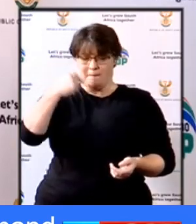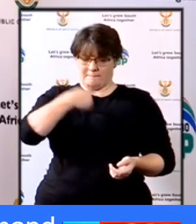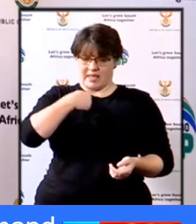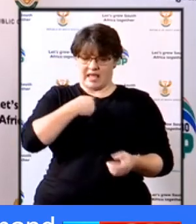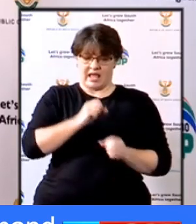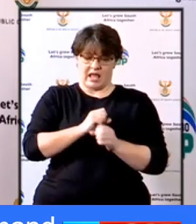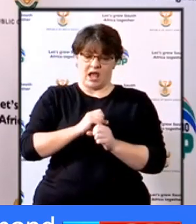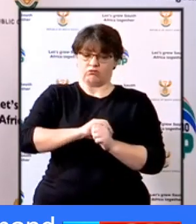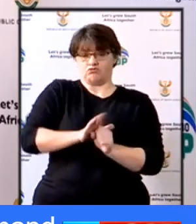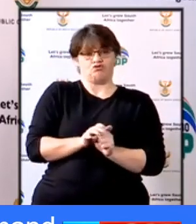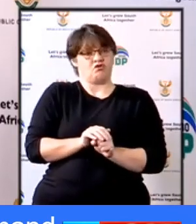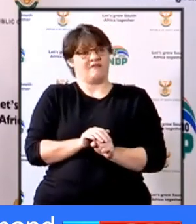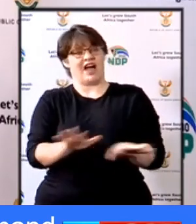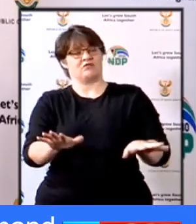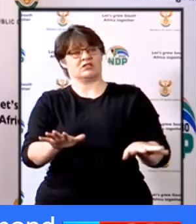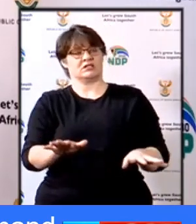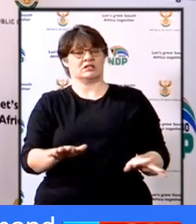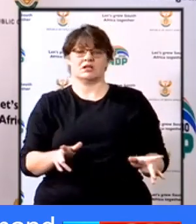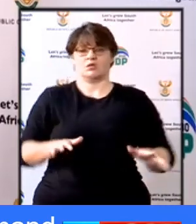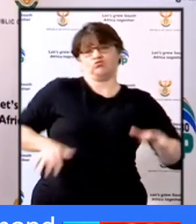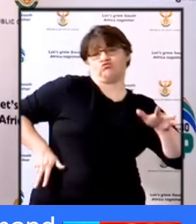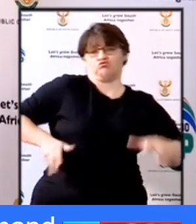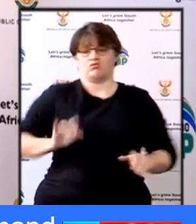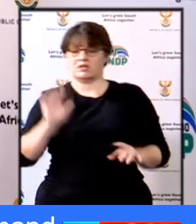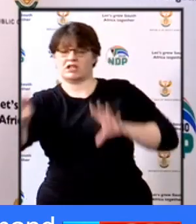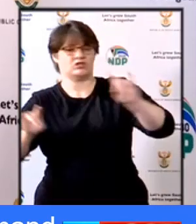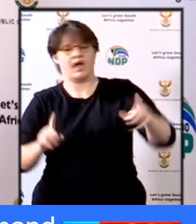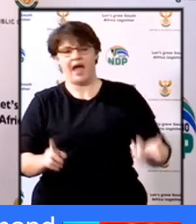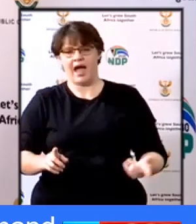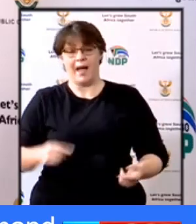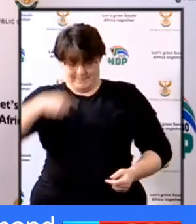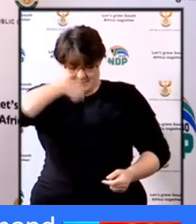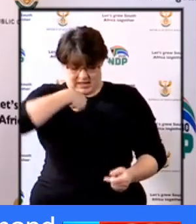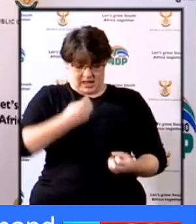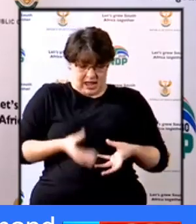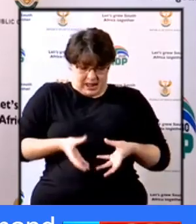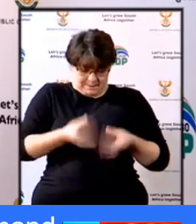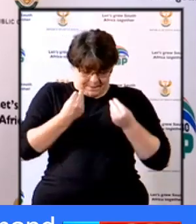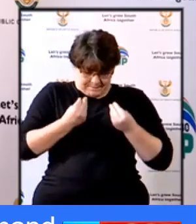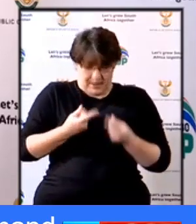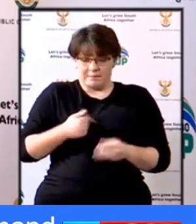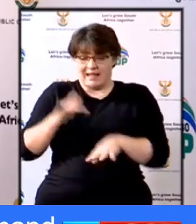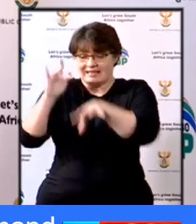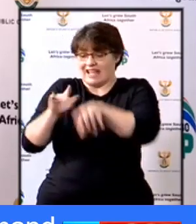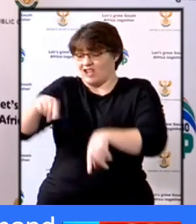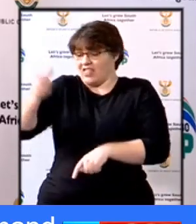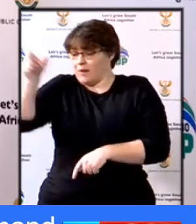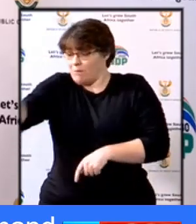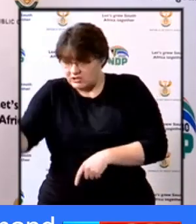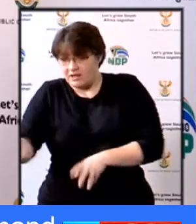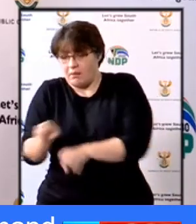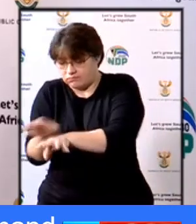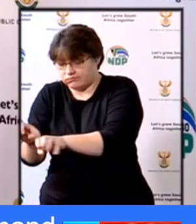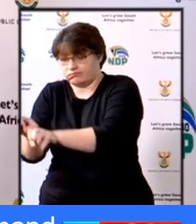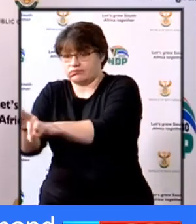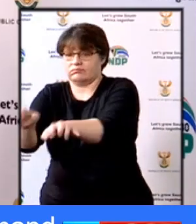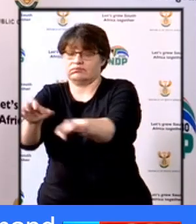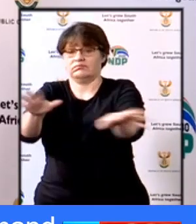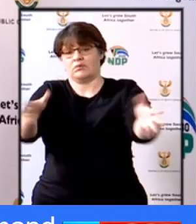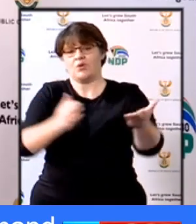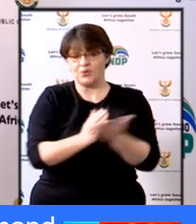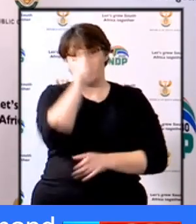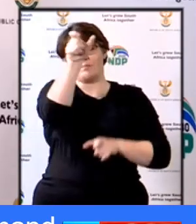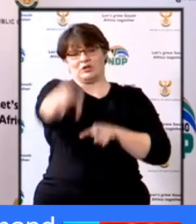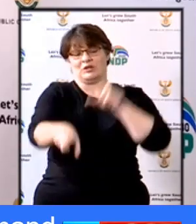people. So that is the reason why we have to still limit interprovincial travel.